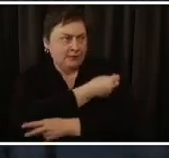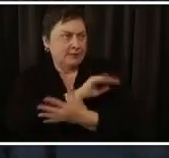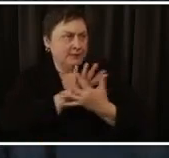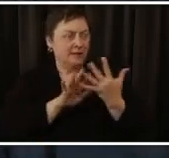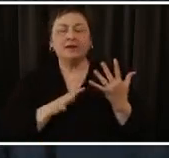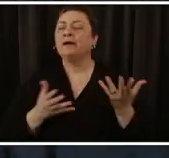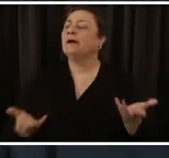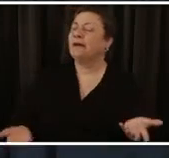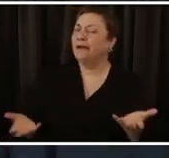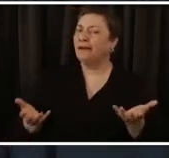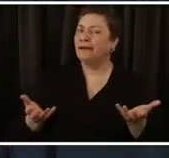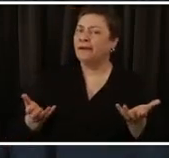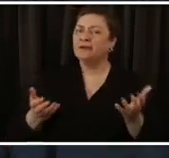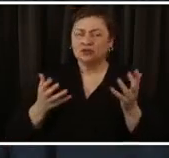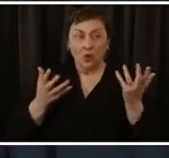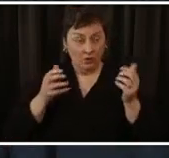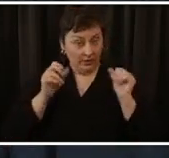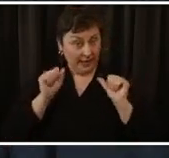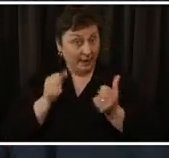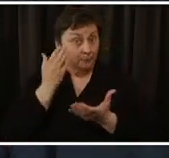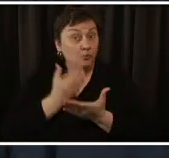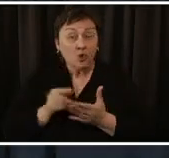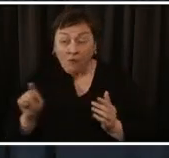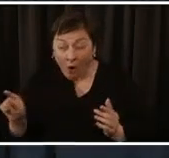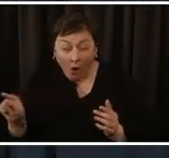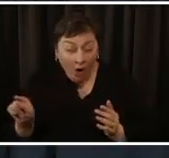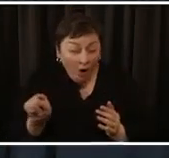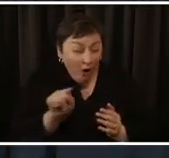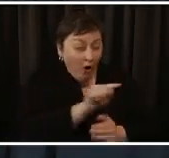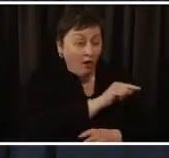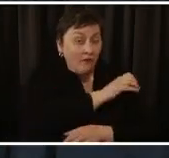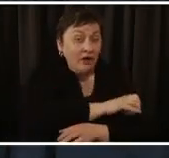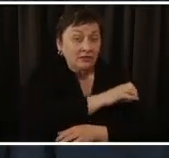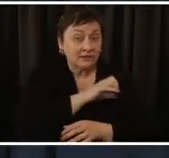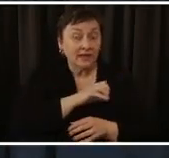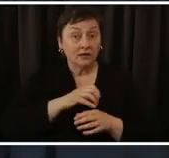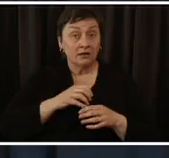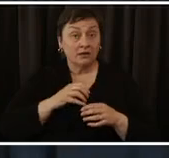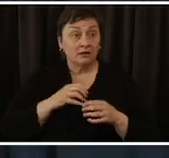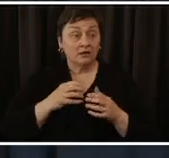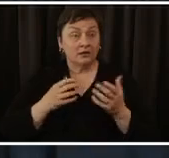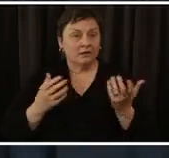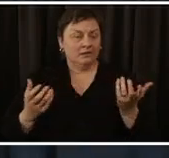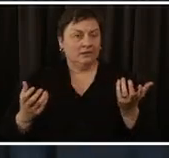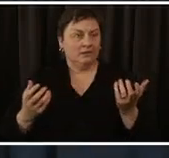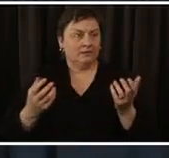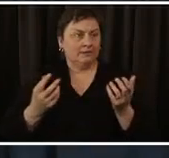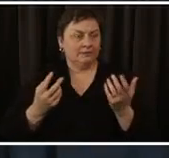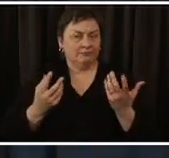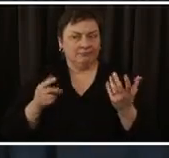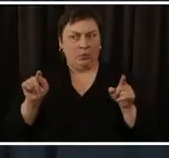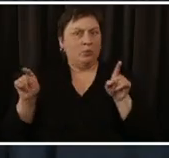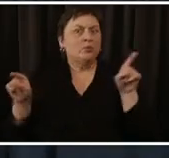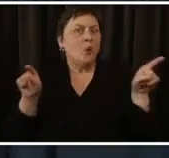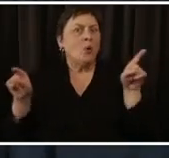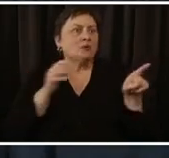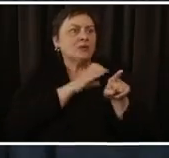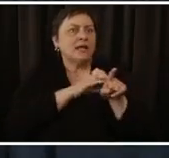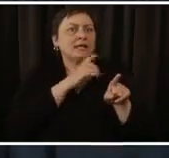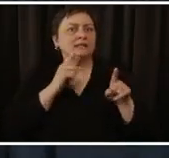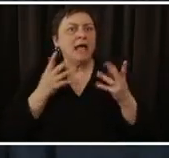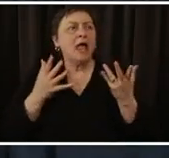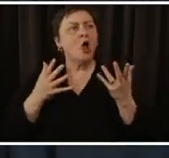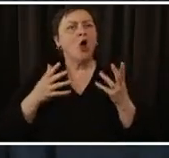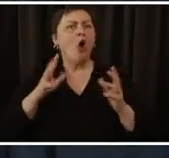same? I mean, it would seem that these 2 facilities attested to their protocols being right, but weren't inspected until the complaints came